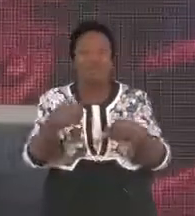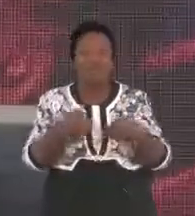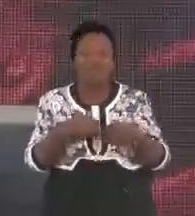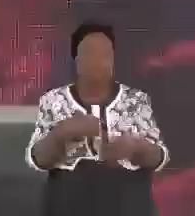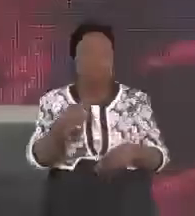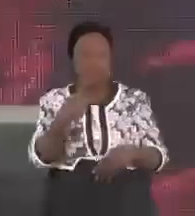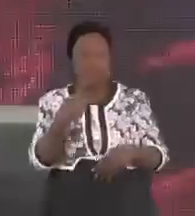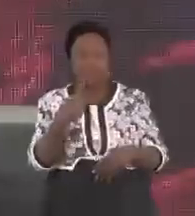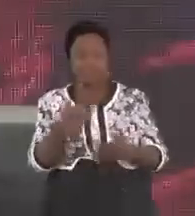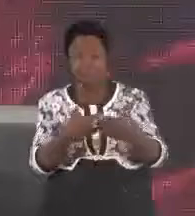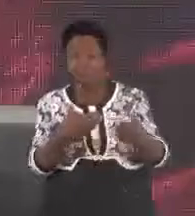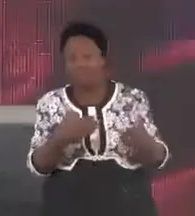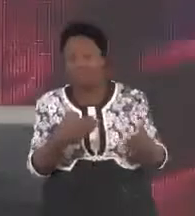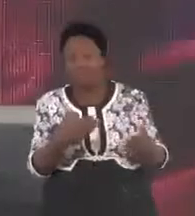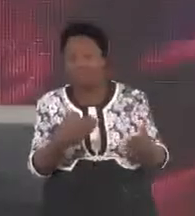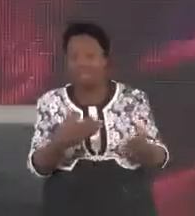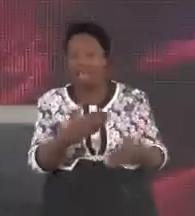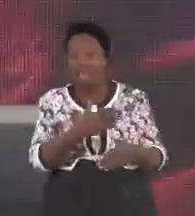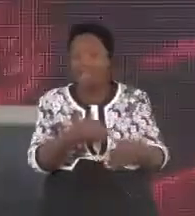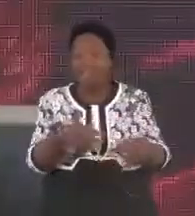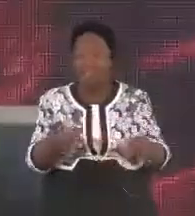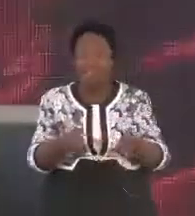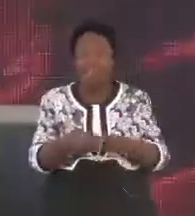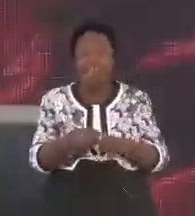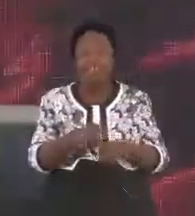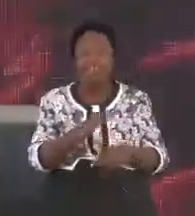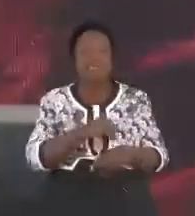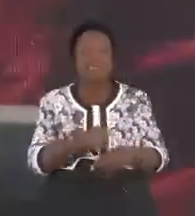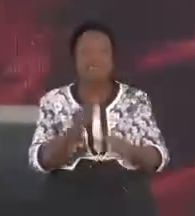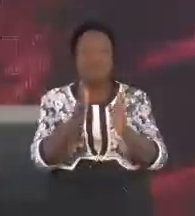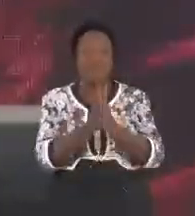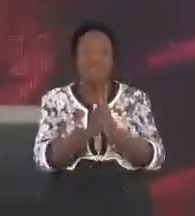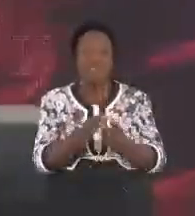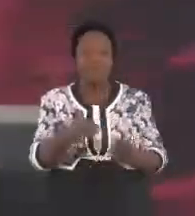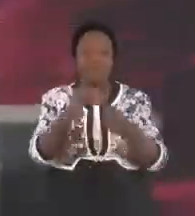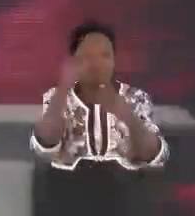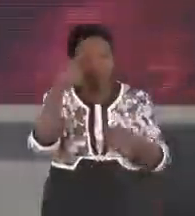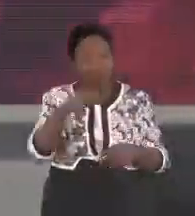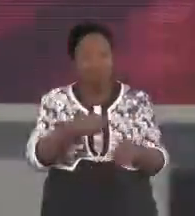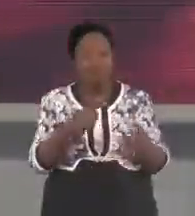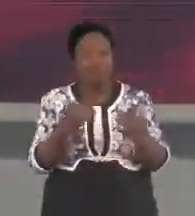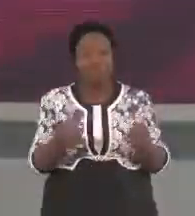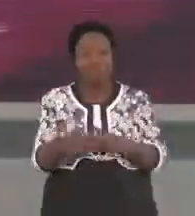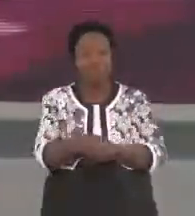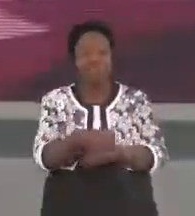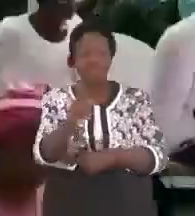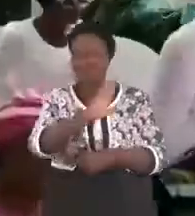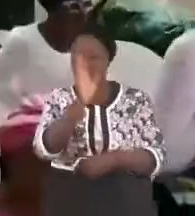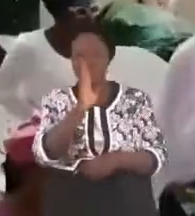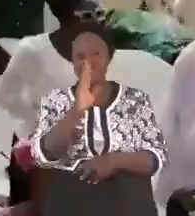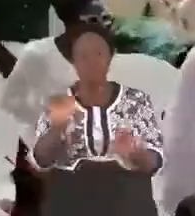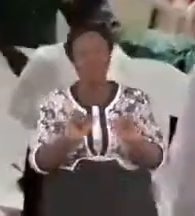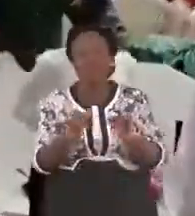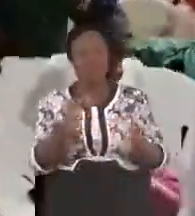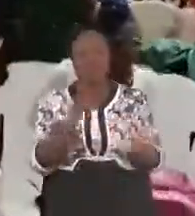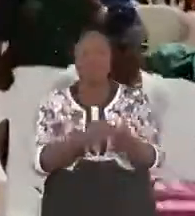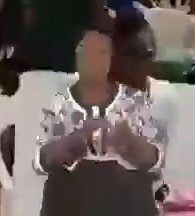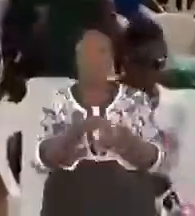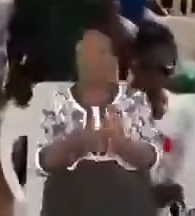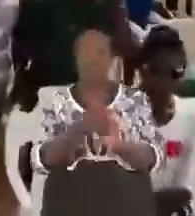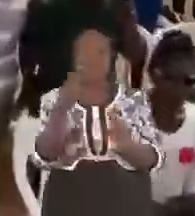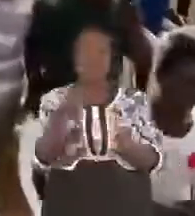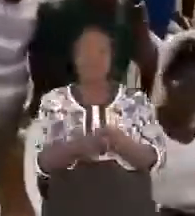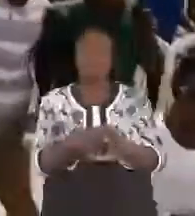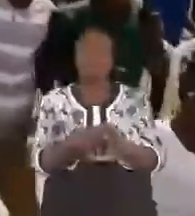before, and as I say specially for you today, you will never be the same again.